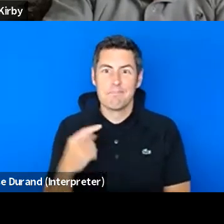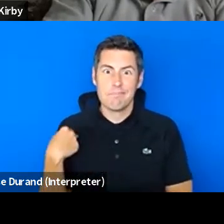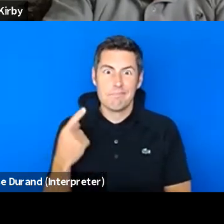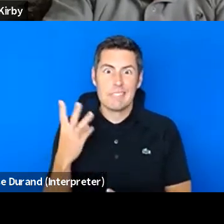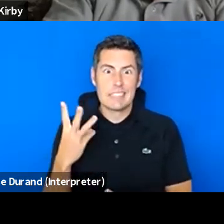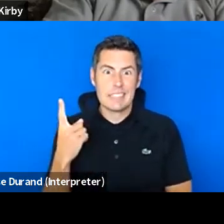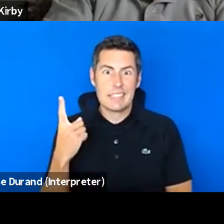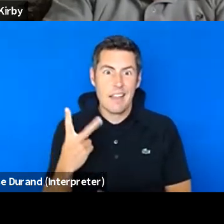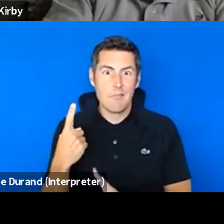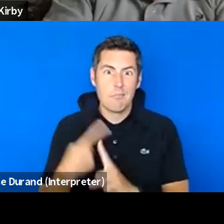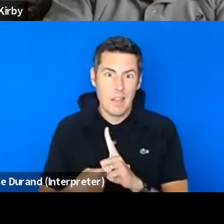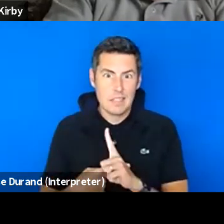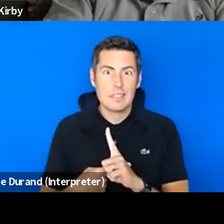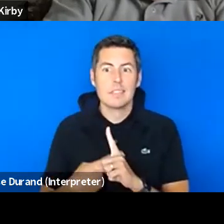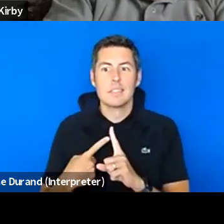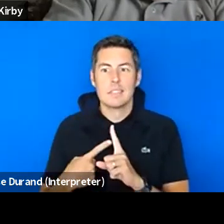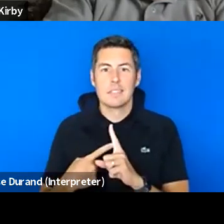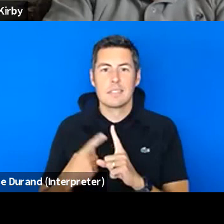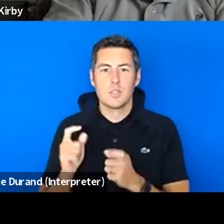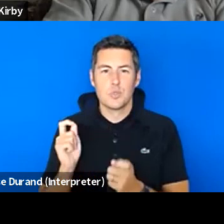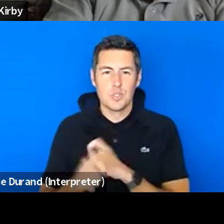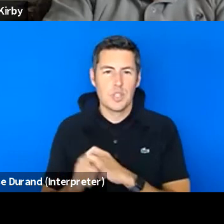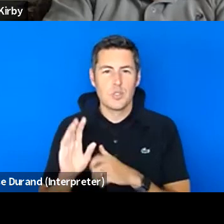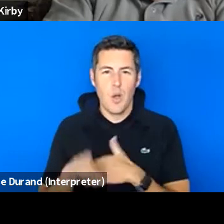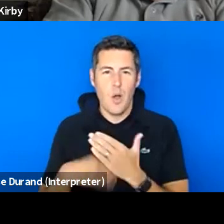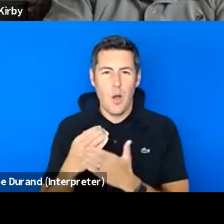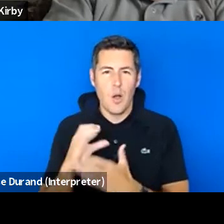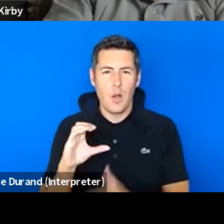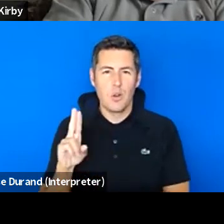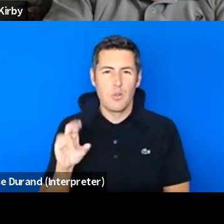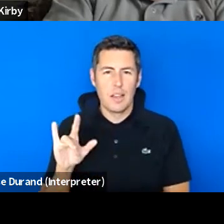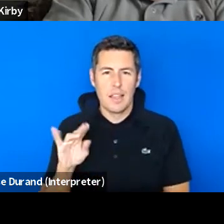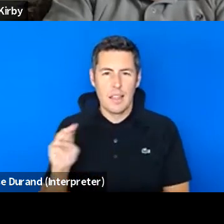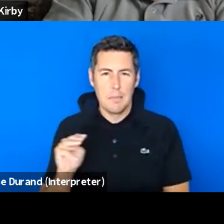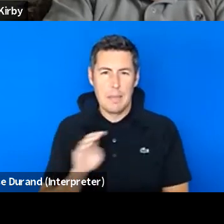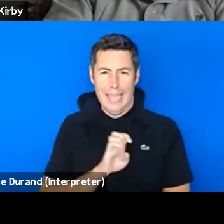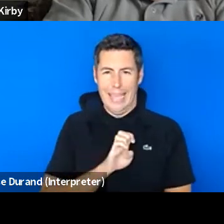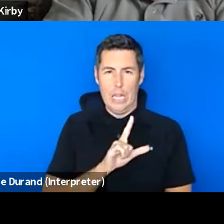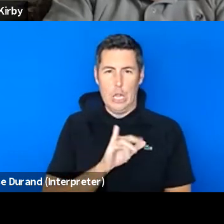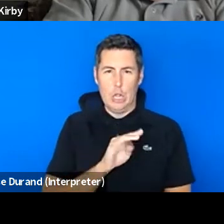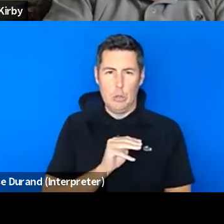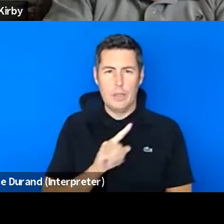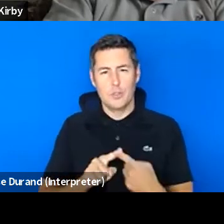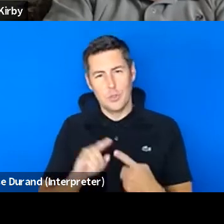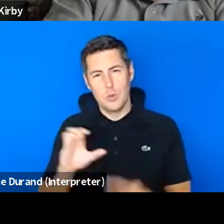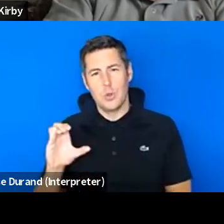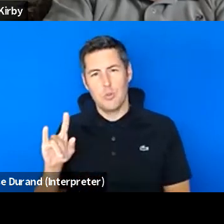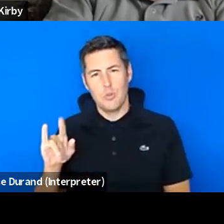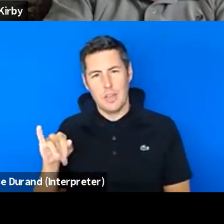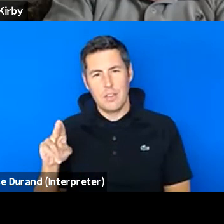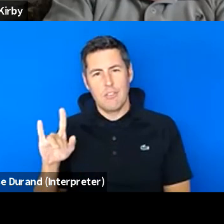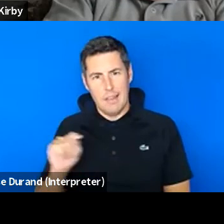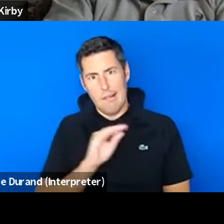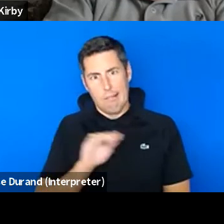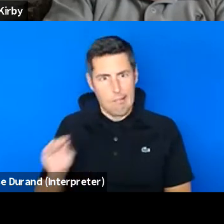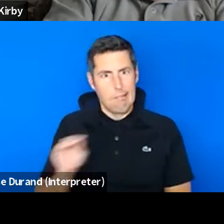months to get all the curriculum updated. You know, we moved from eLumen to CurricuNet. We had a couple years worth of new updates